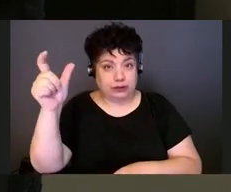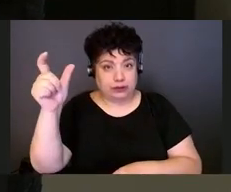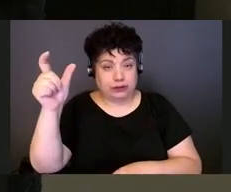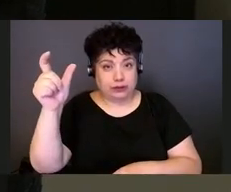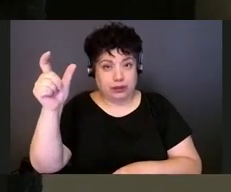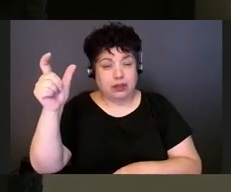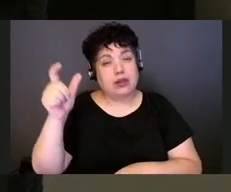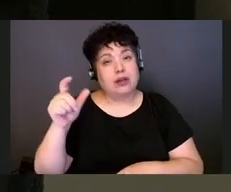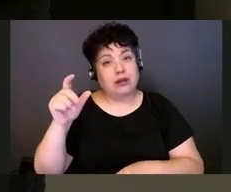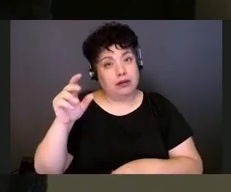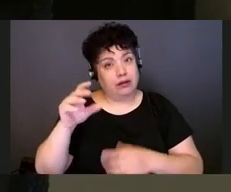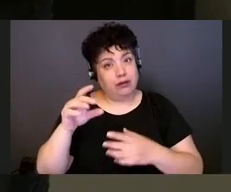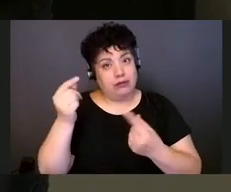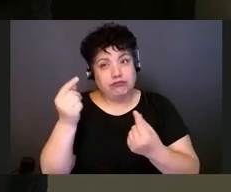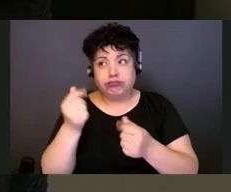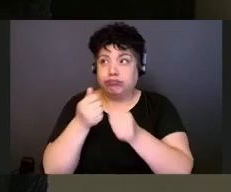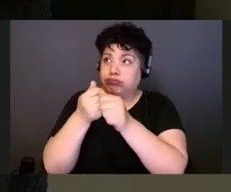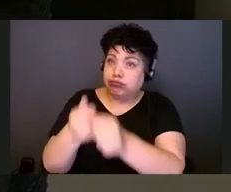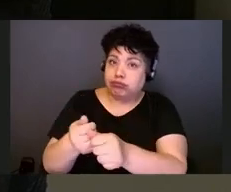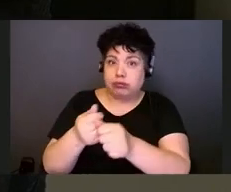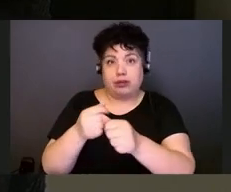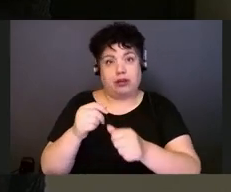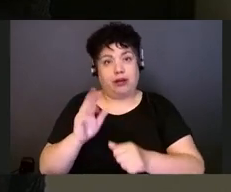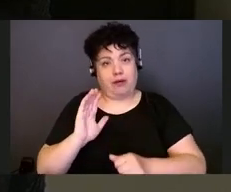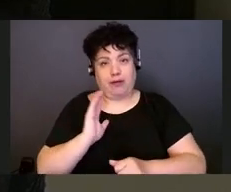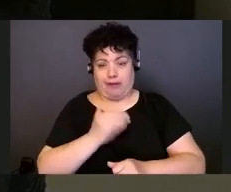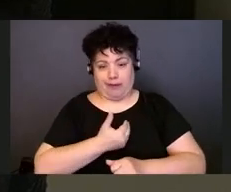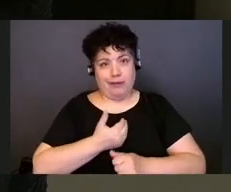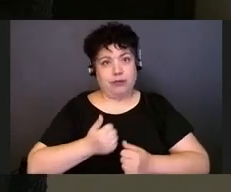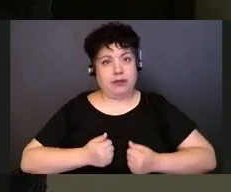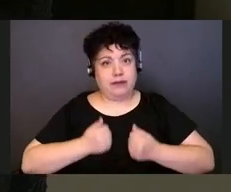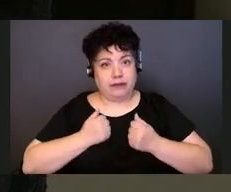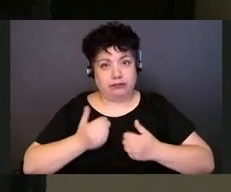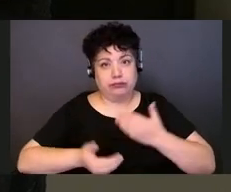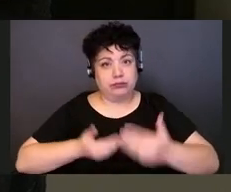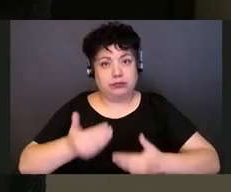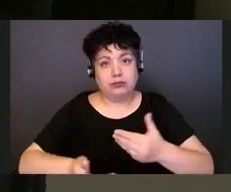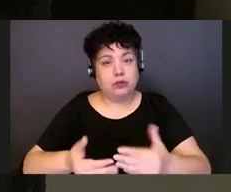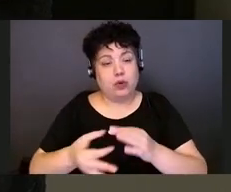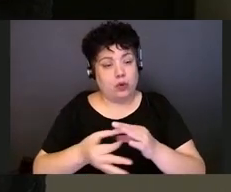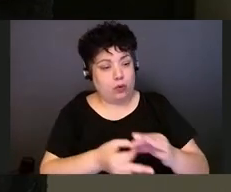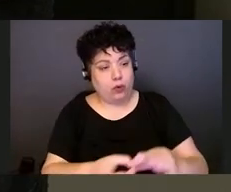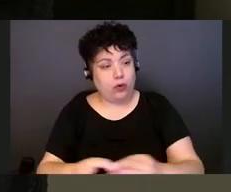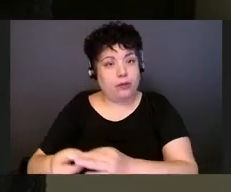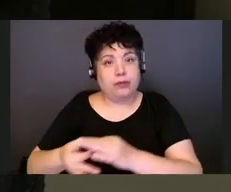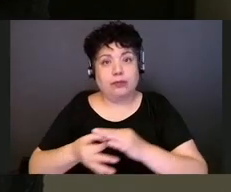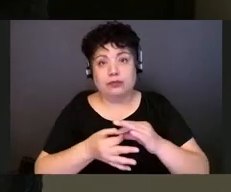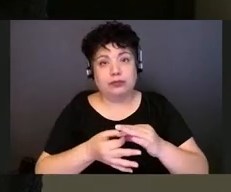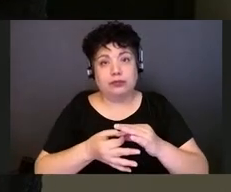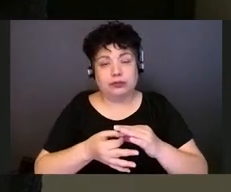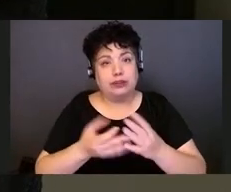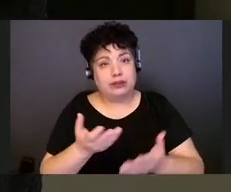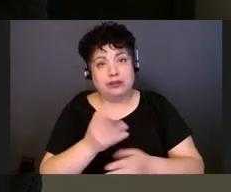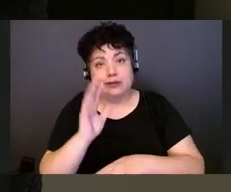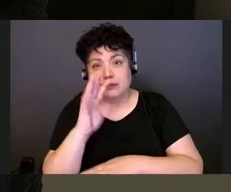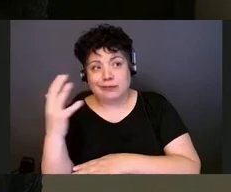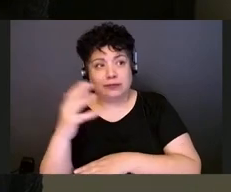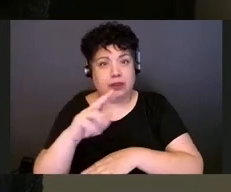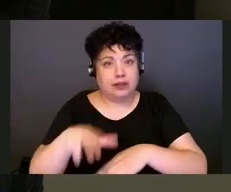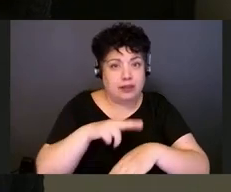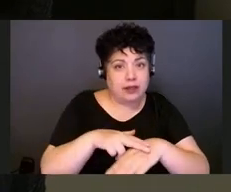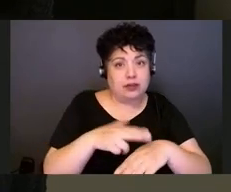ways of living and in cooperation with nature and the animal